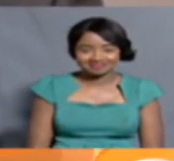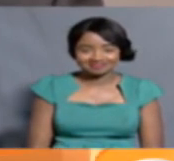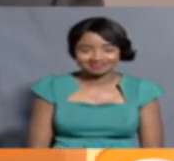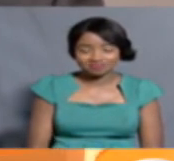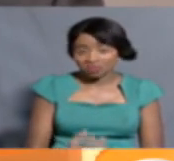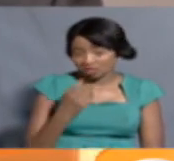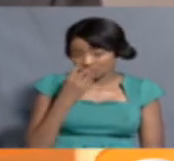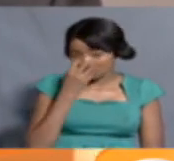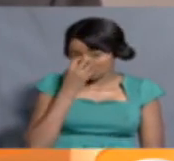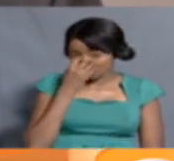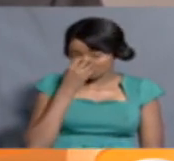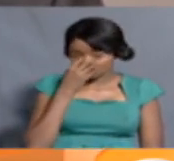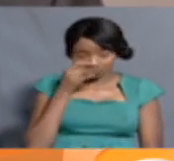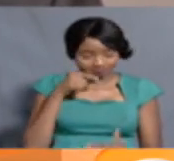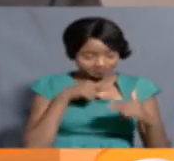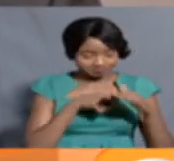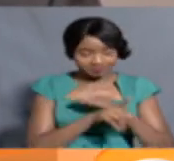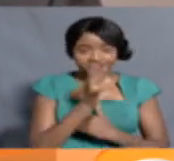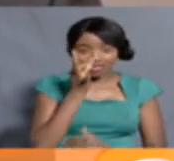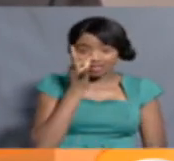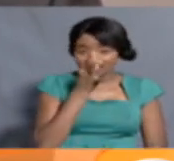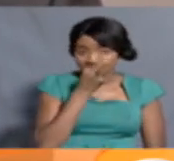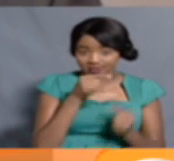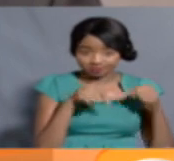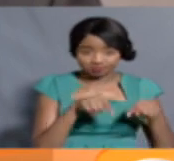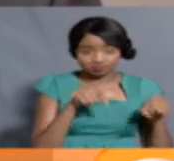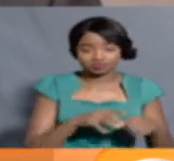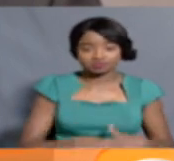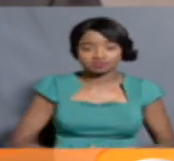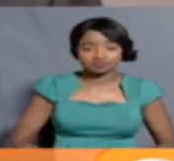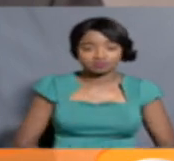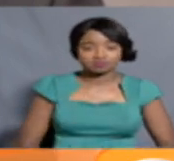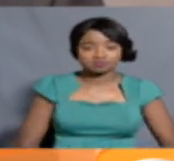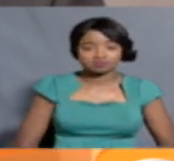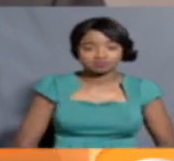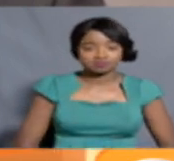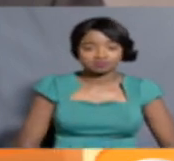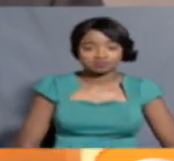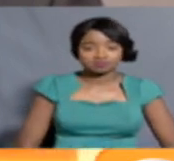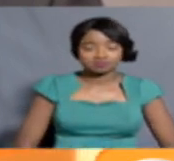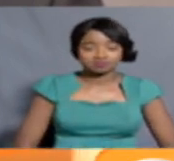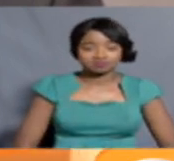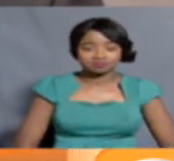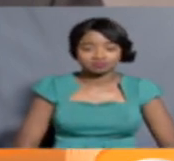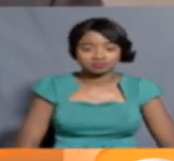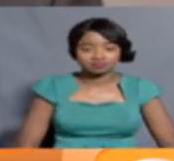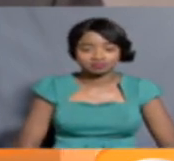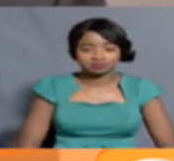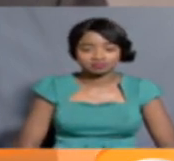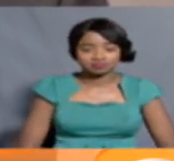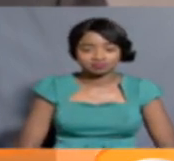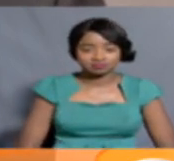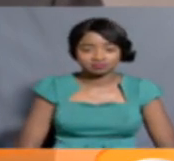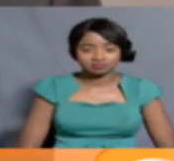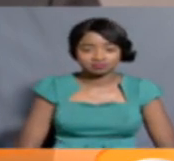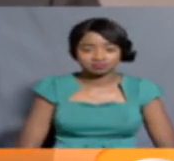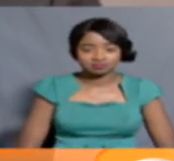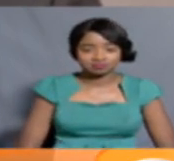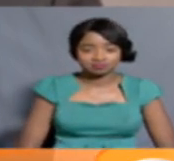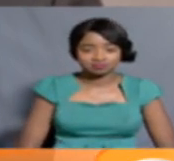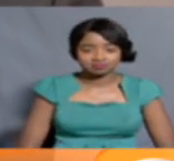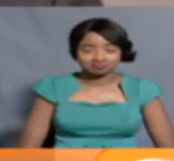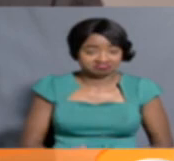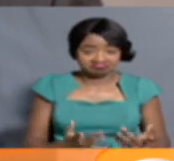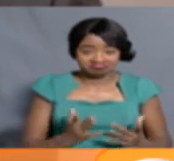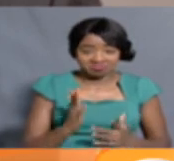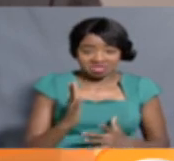to Nyeri today, and uncharacteristically, the provincial administration is nowhere in